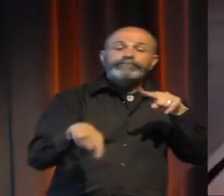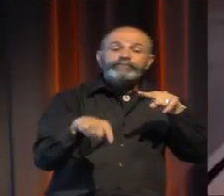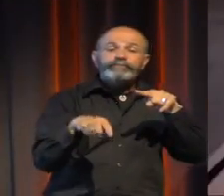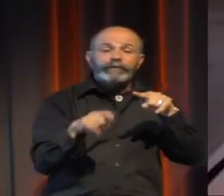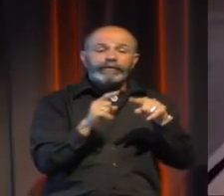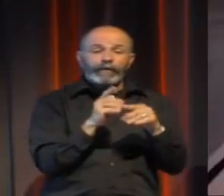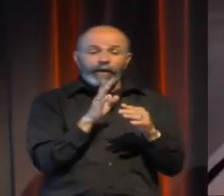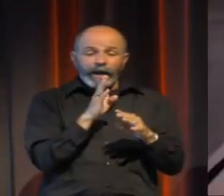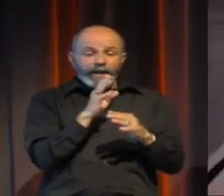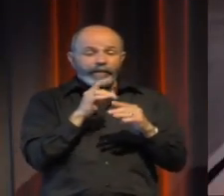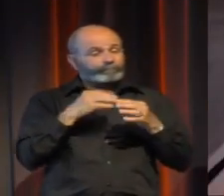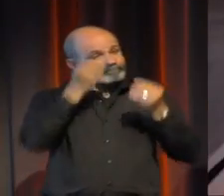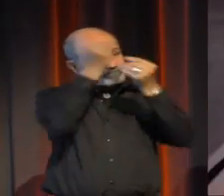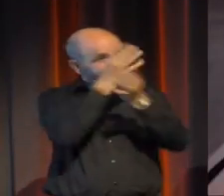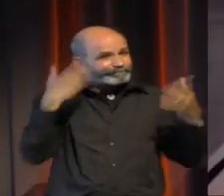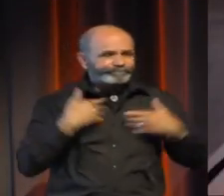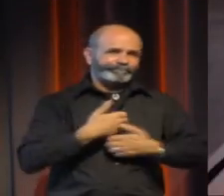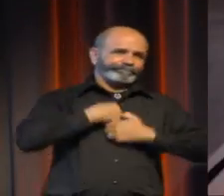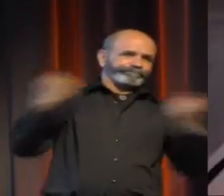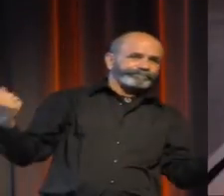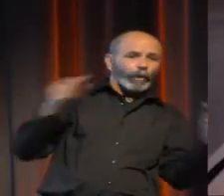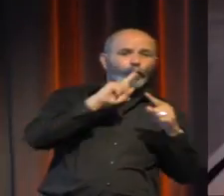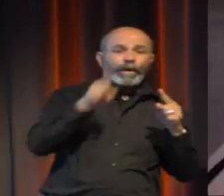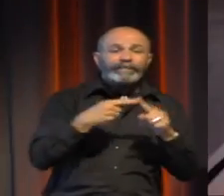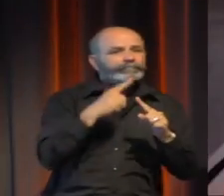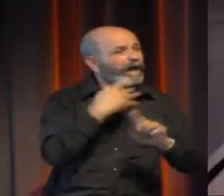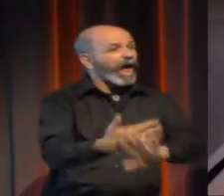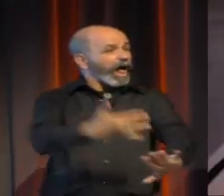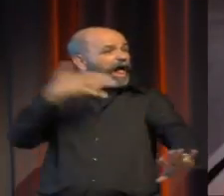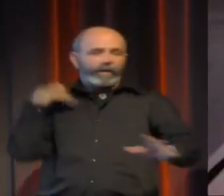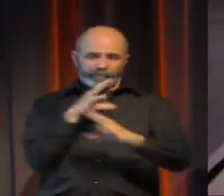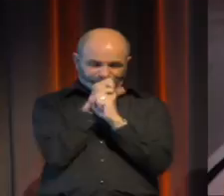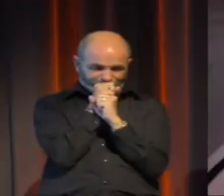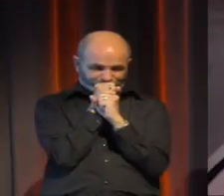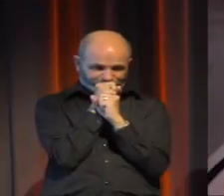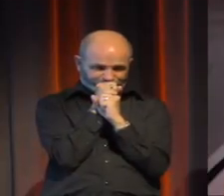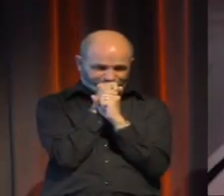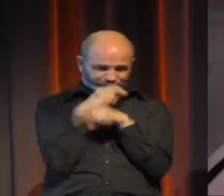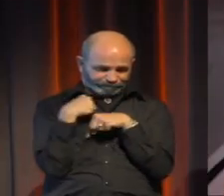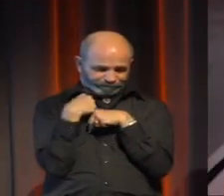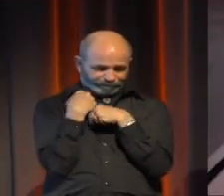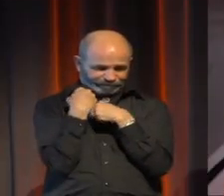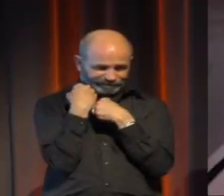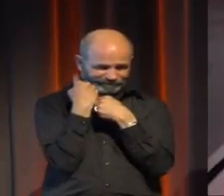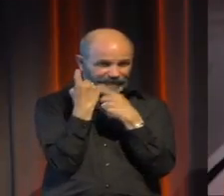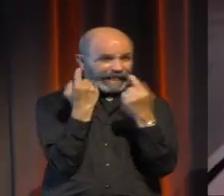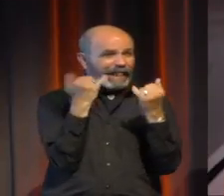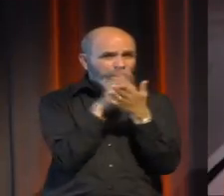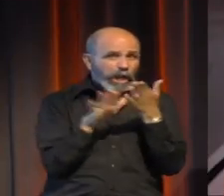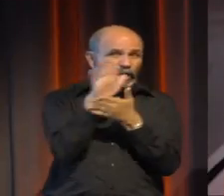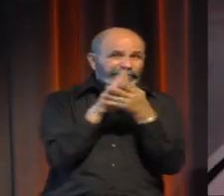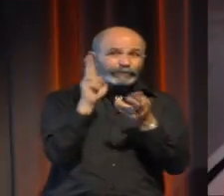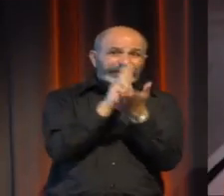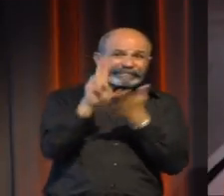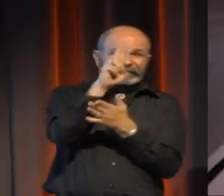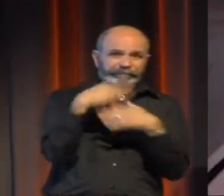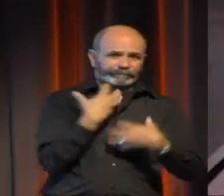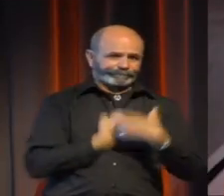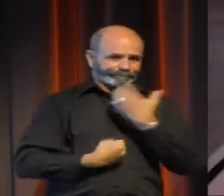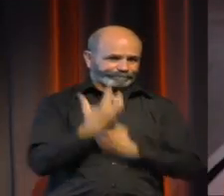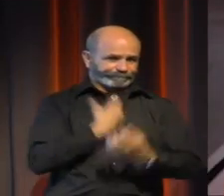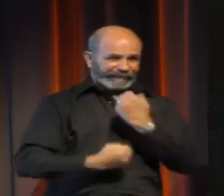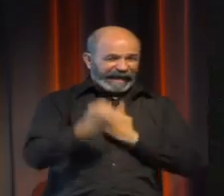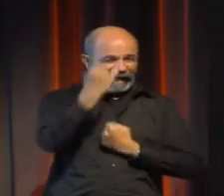Can everyone just take a minute and imagine what it would be like to have to deny a major part of who you are until at least